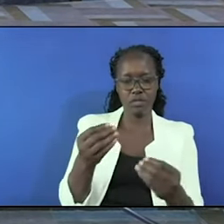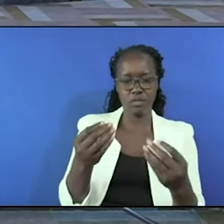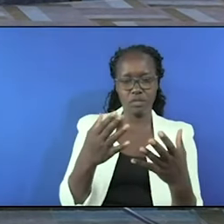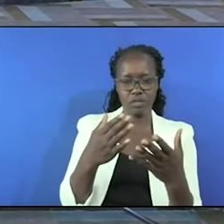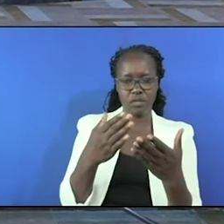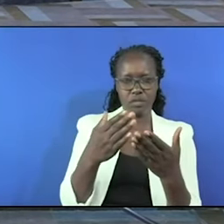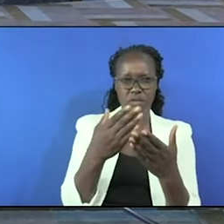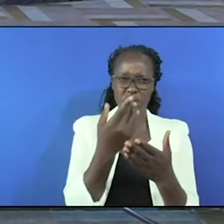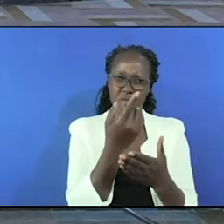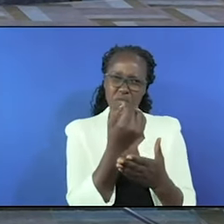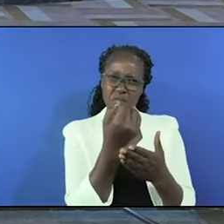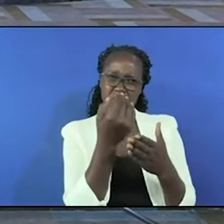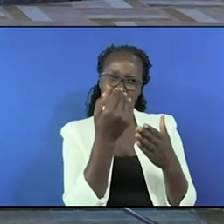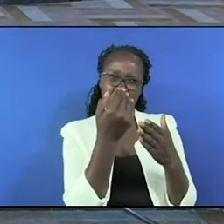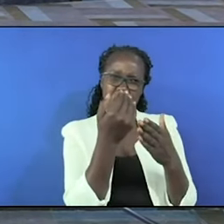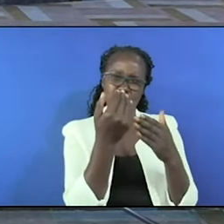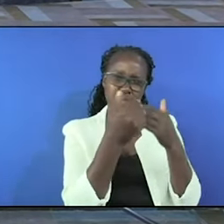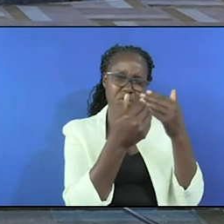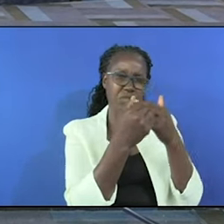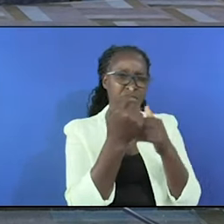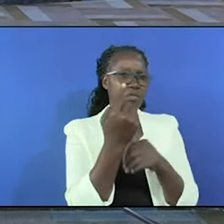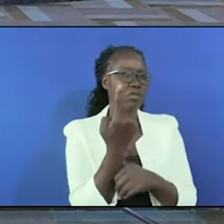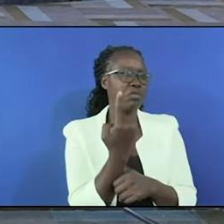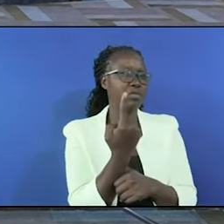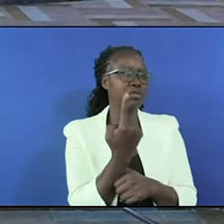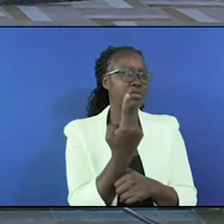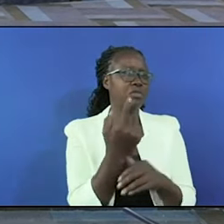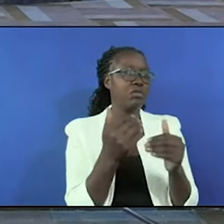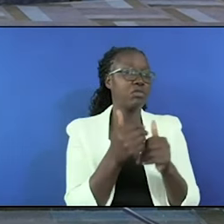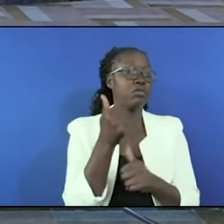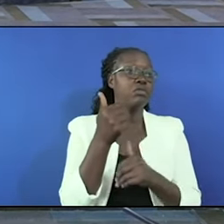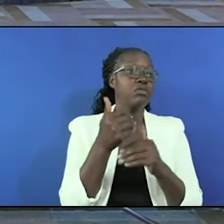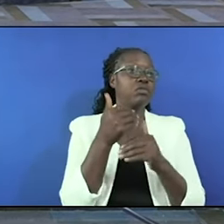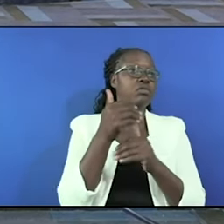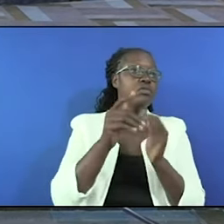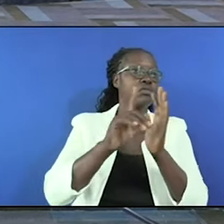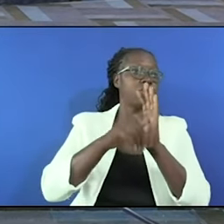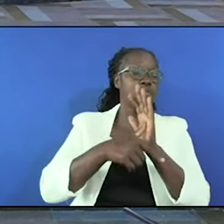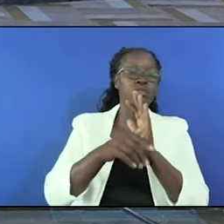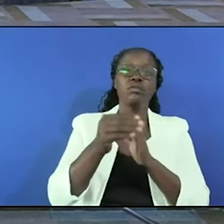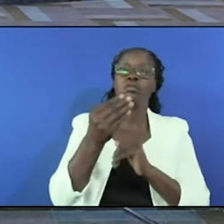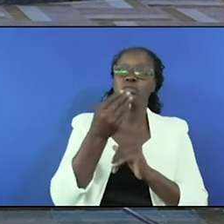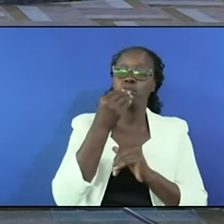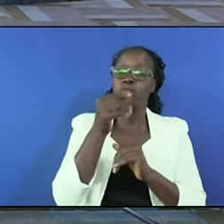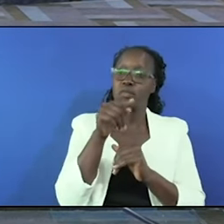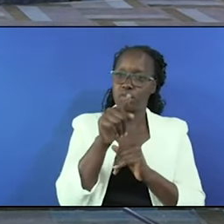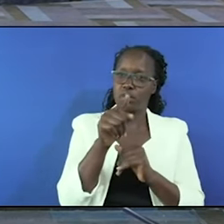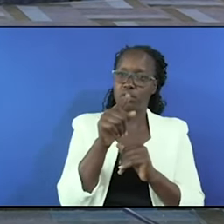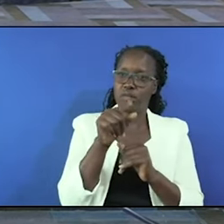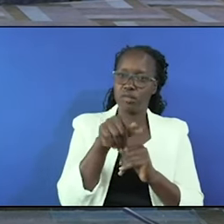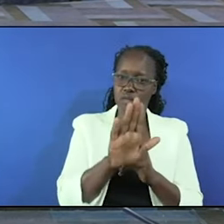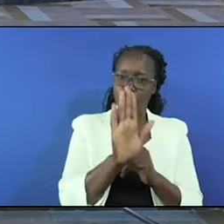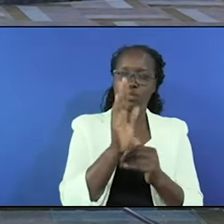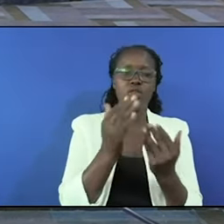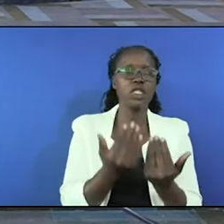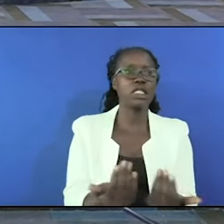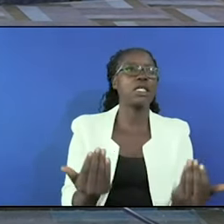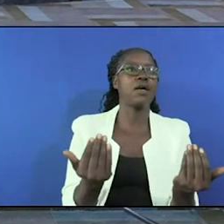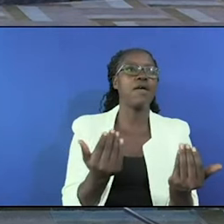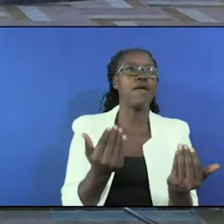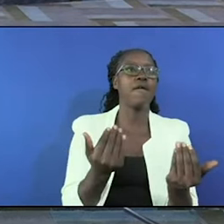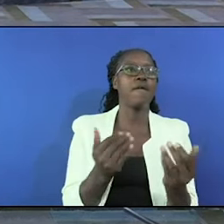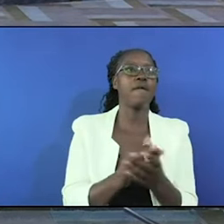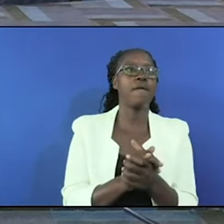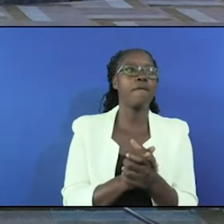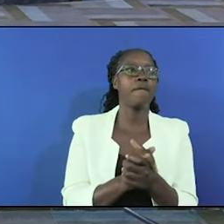the morsel of bread first, after which you may eat you and your what? And